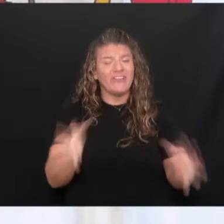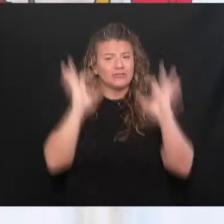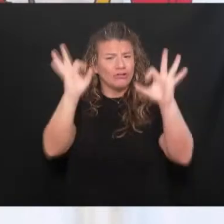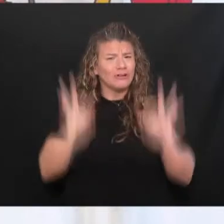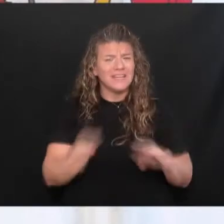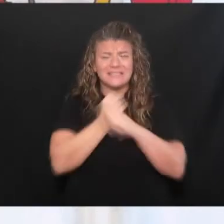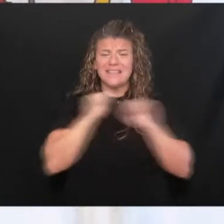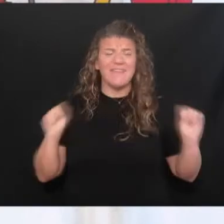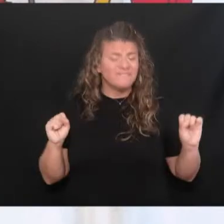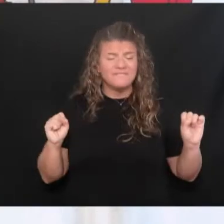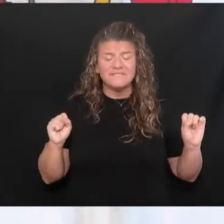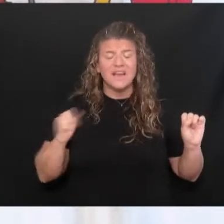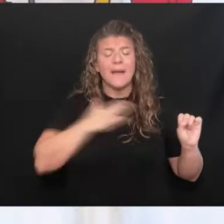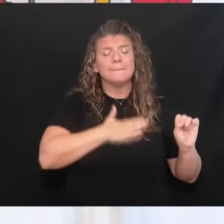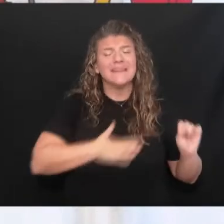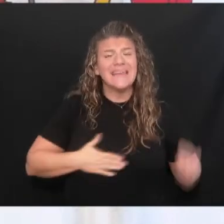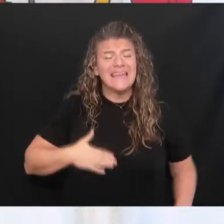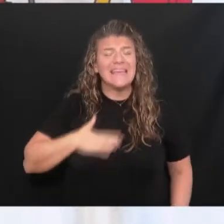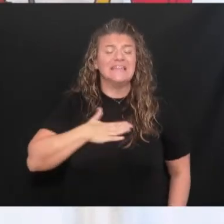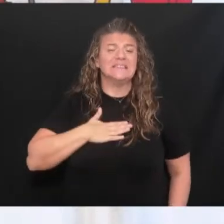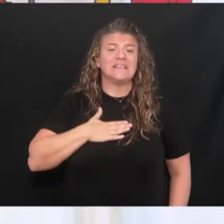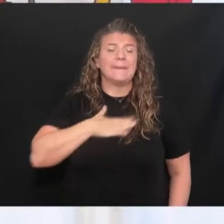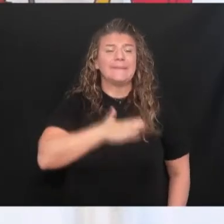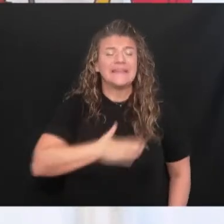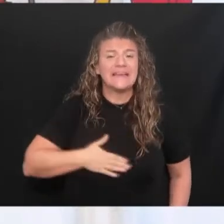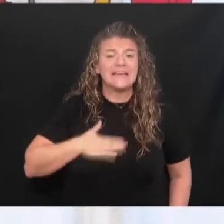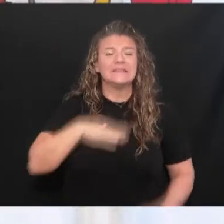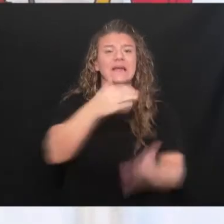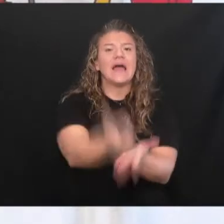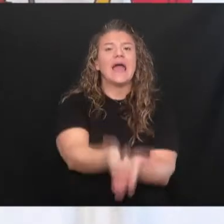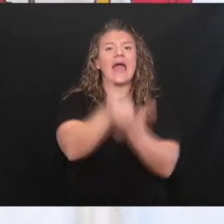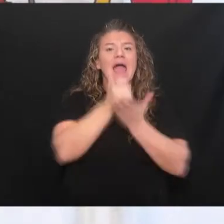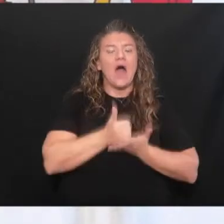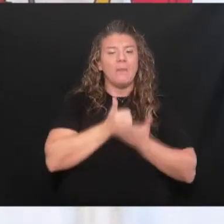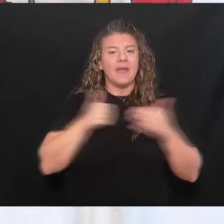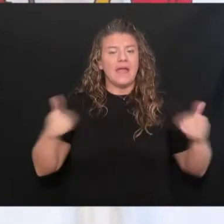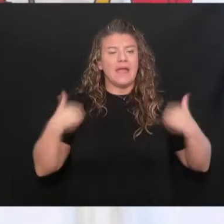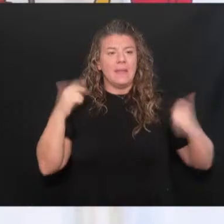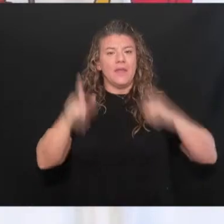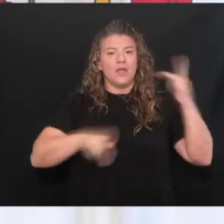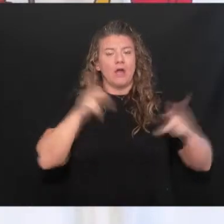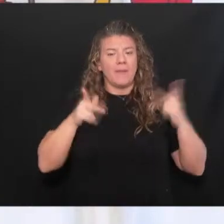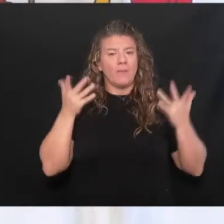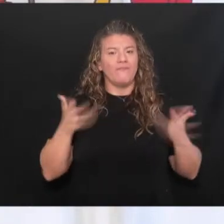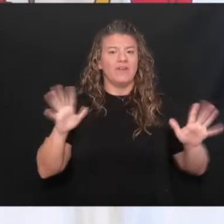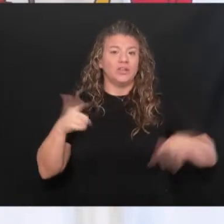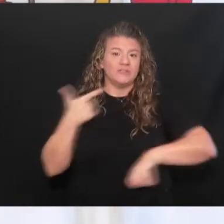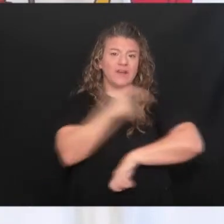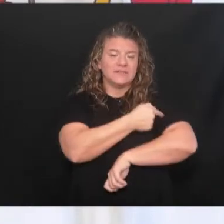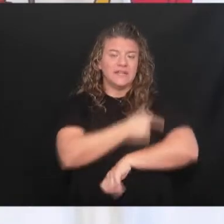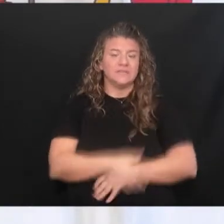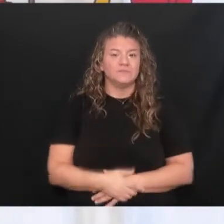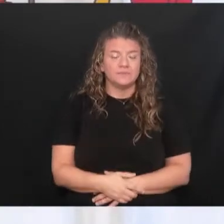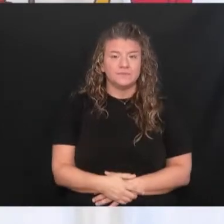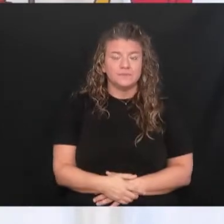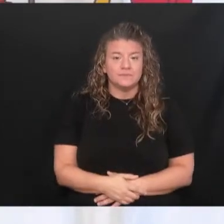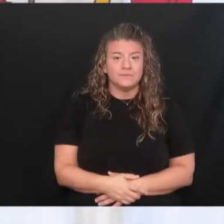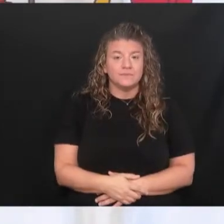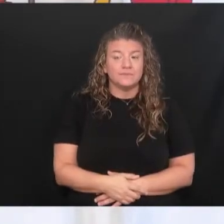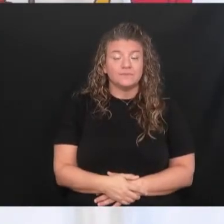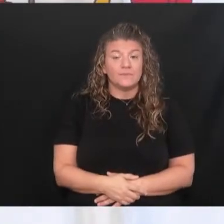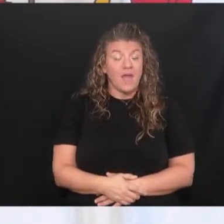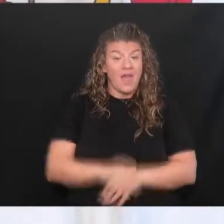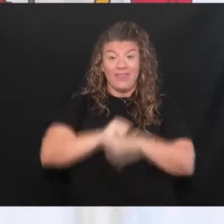safe. Please, please help me with getting our young people across the finish line. All the